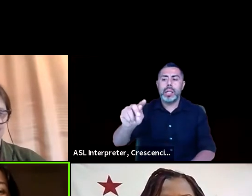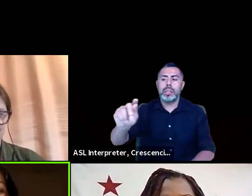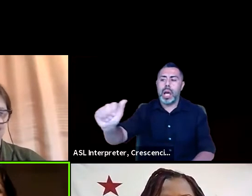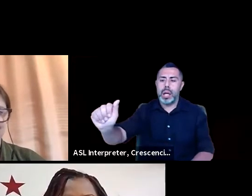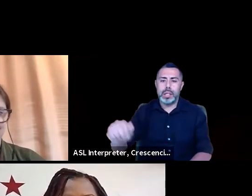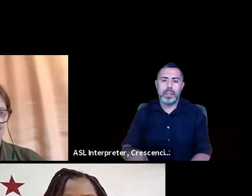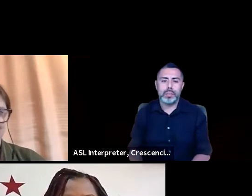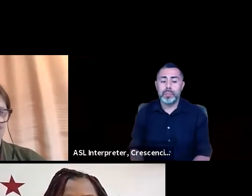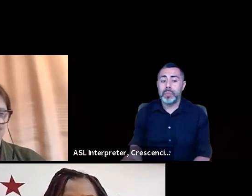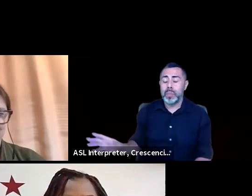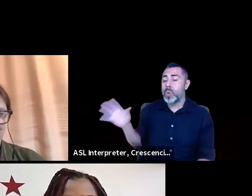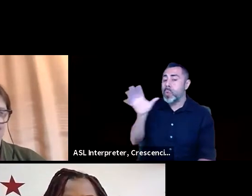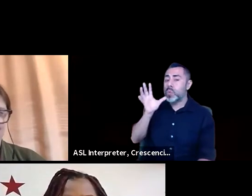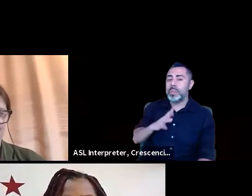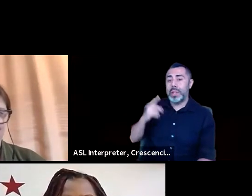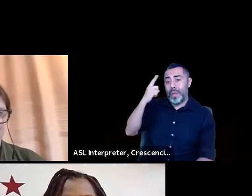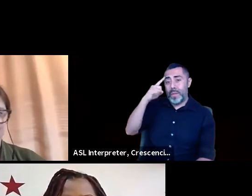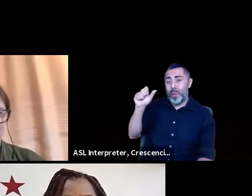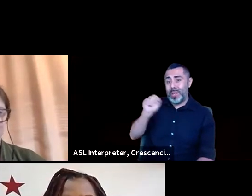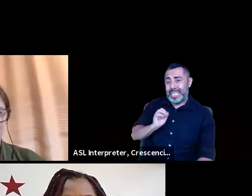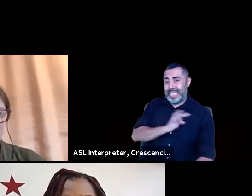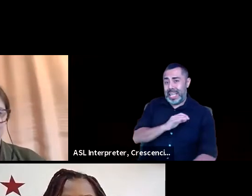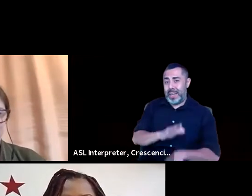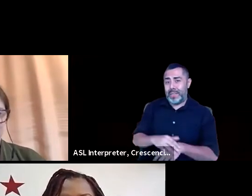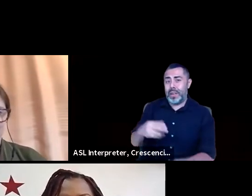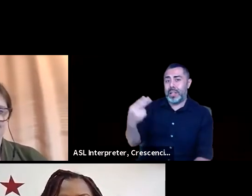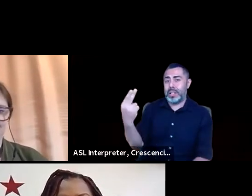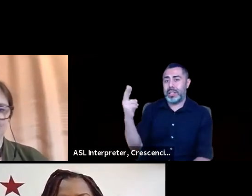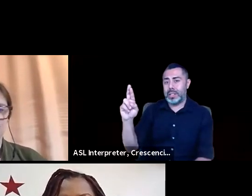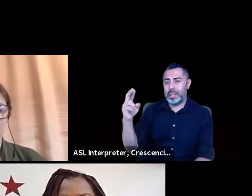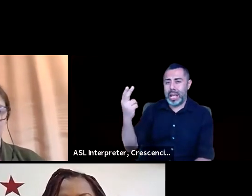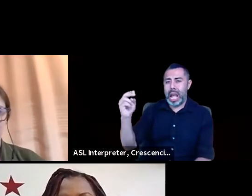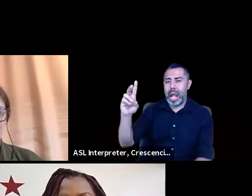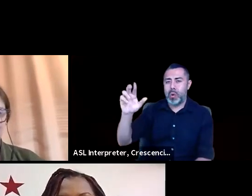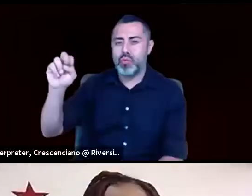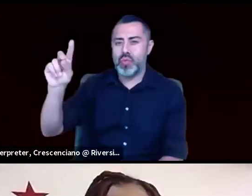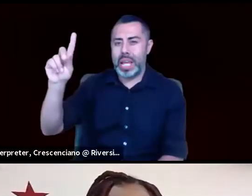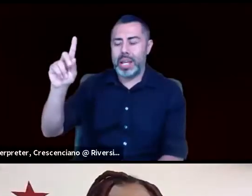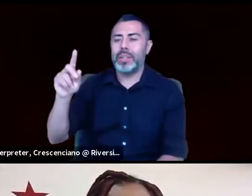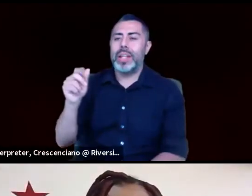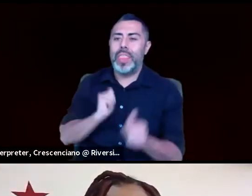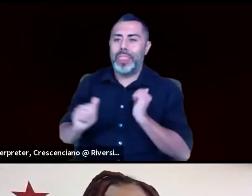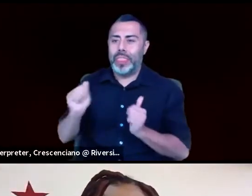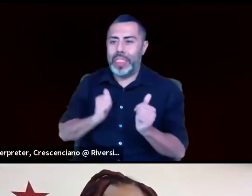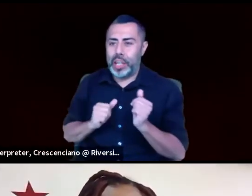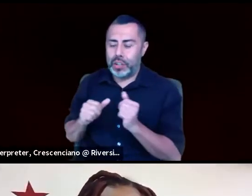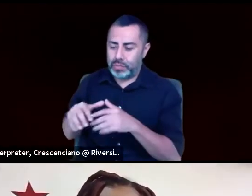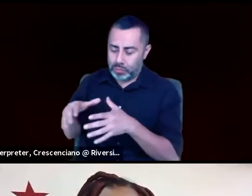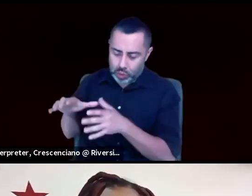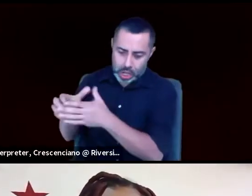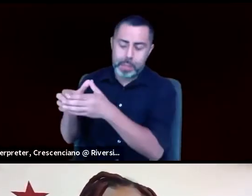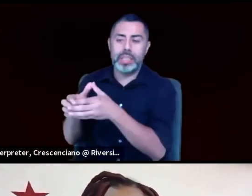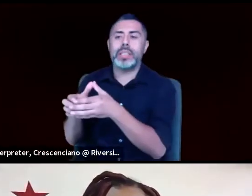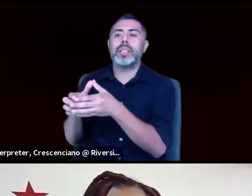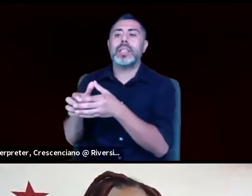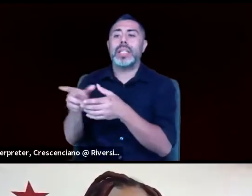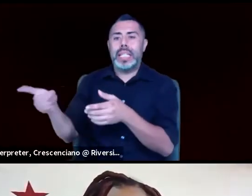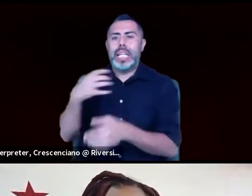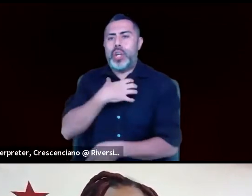And on behalf of the staff of HowlRound Theater Commons at Emerson College, they wish to respectfully acknowledge that their offices